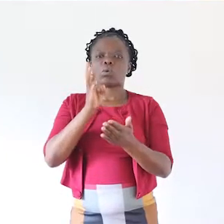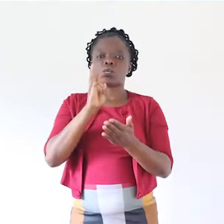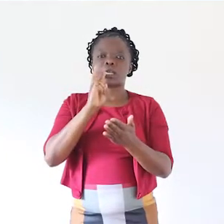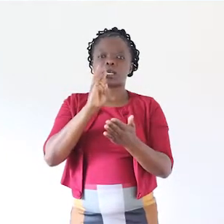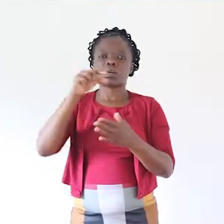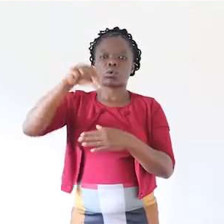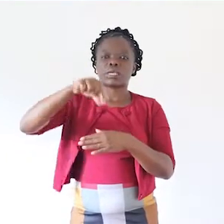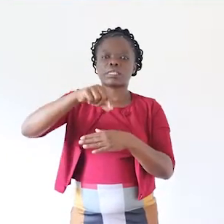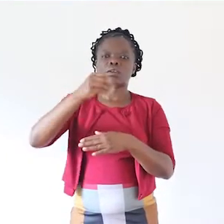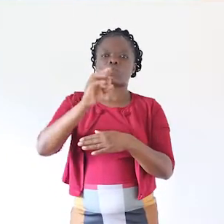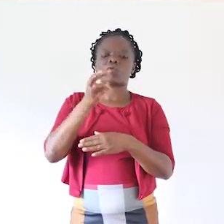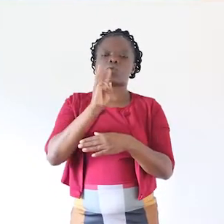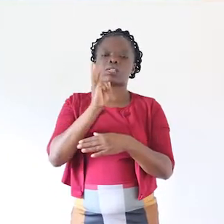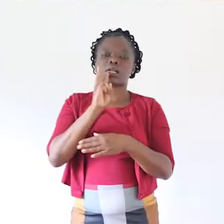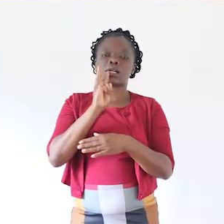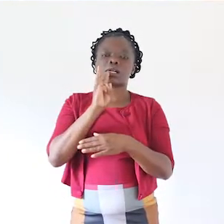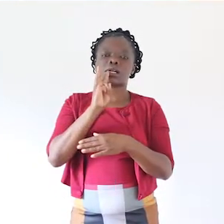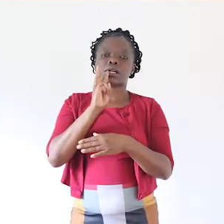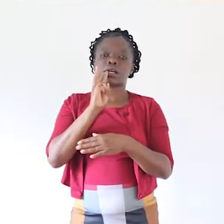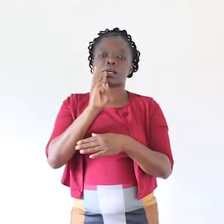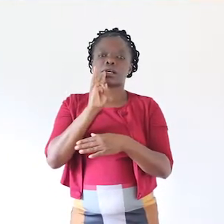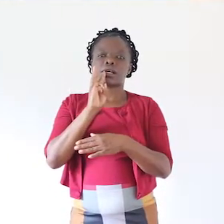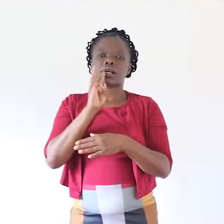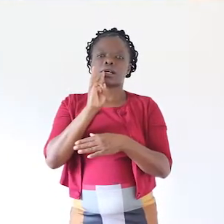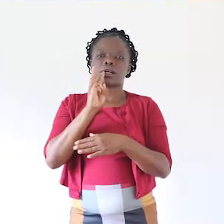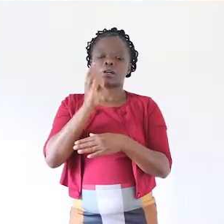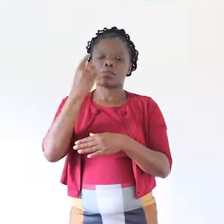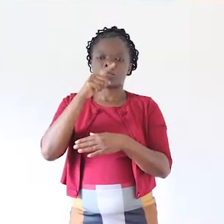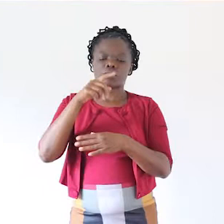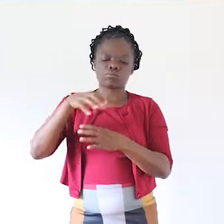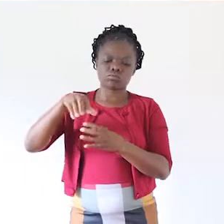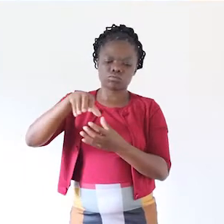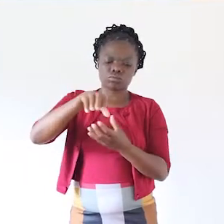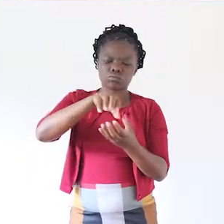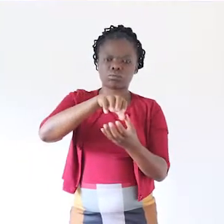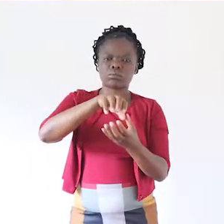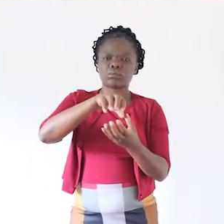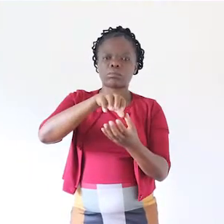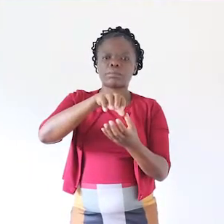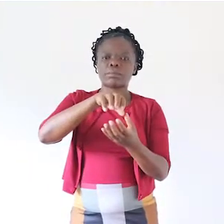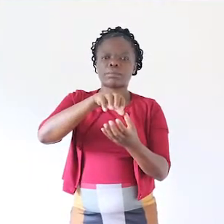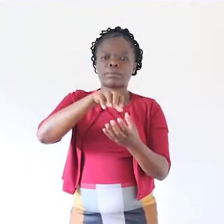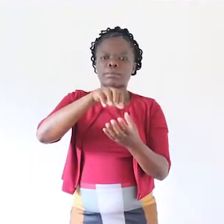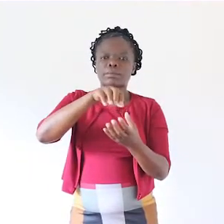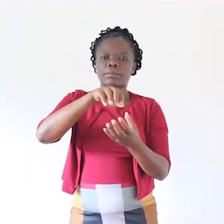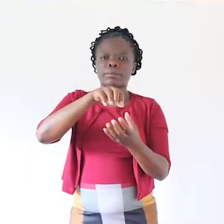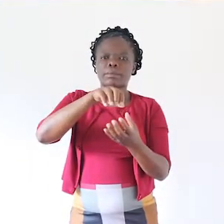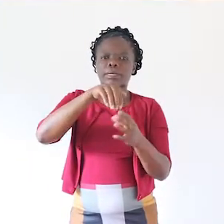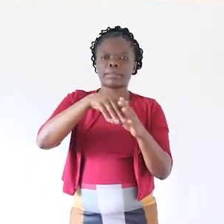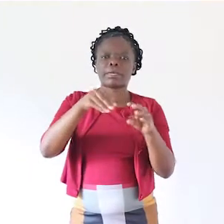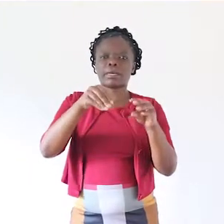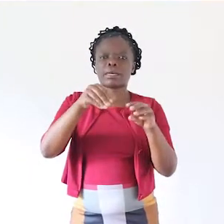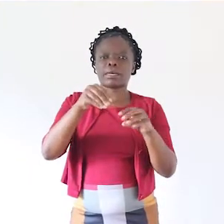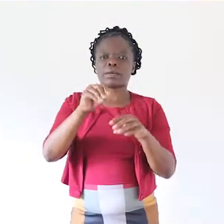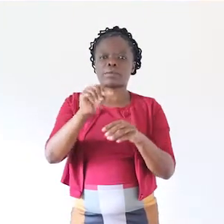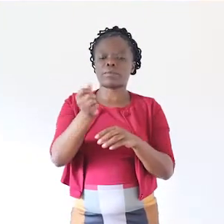quantity of oil, and another one for putting water and salt for the groundnut. Very good. And then we